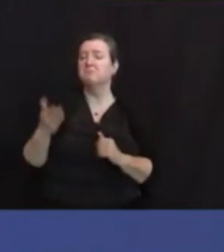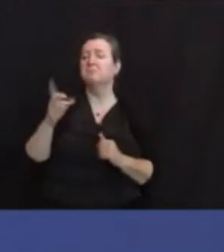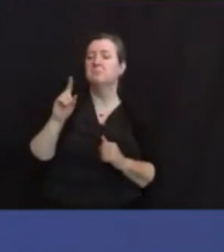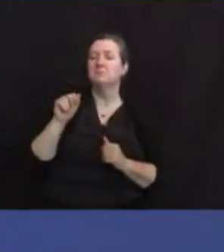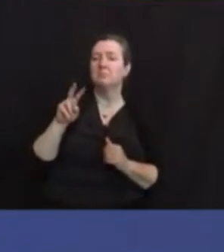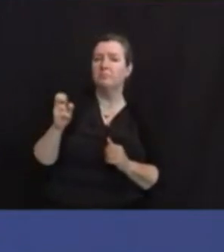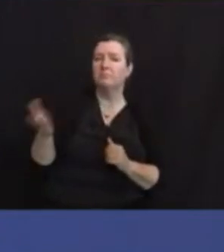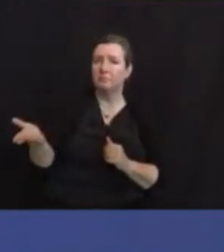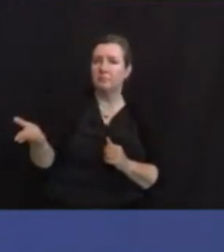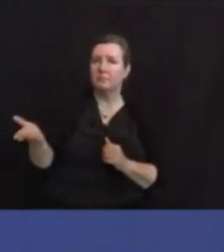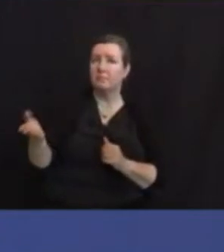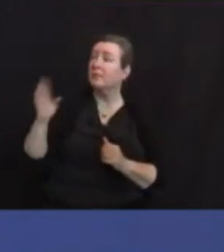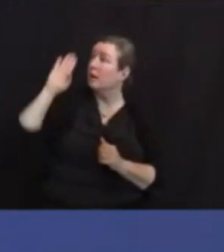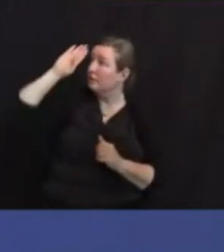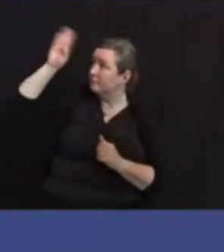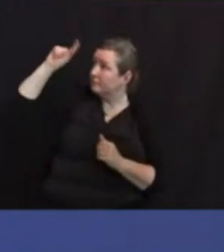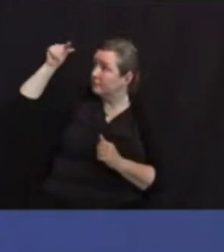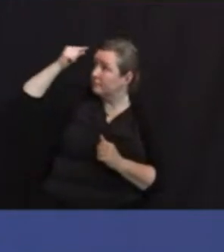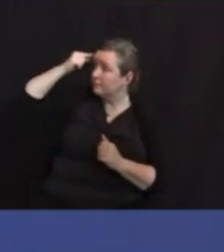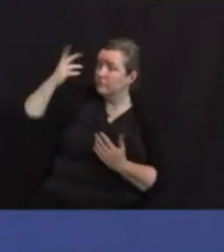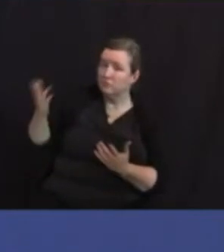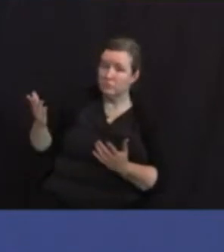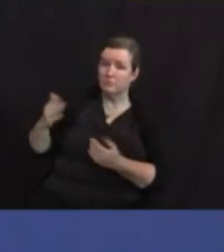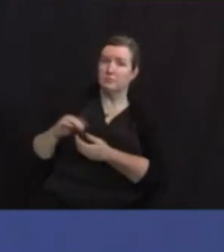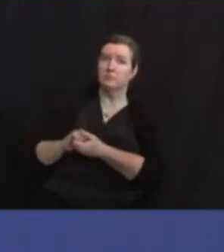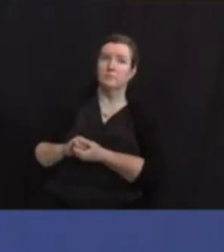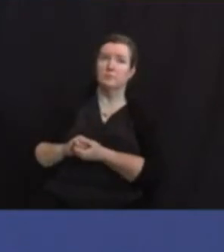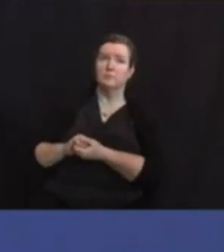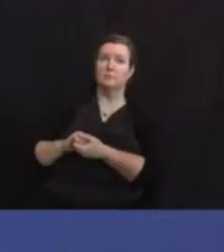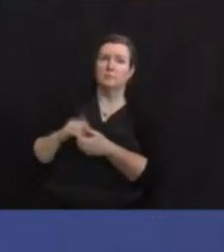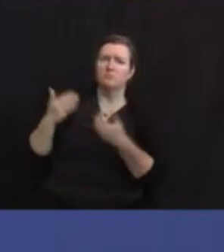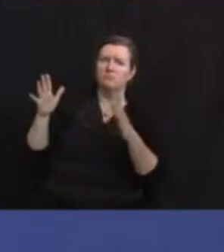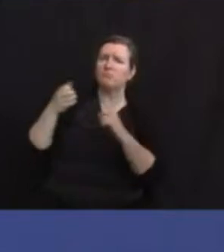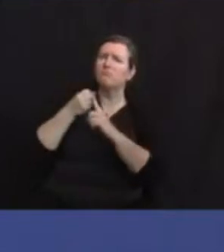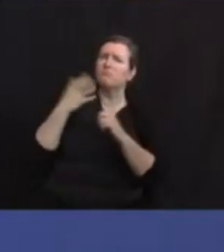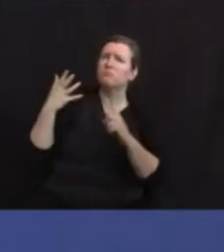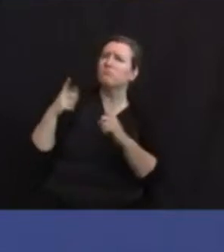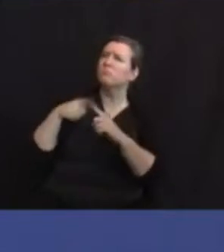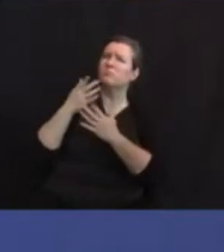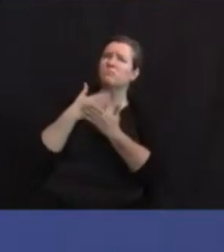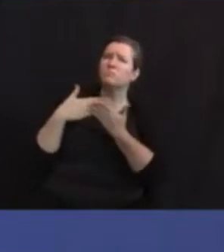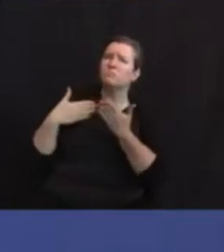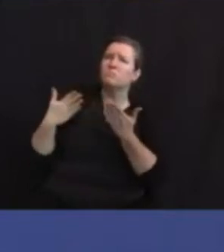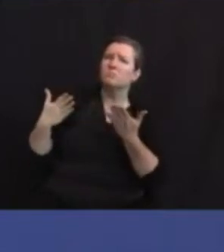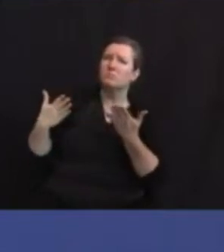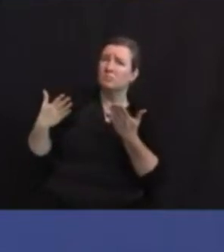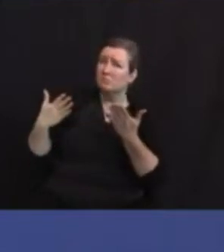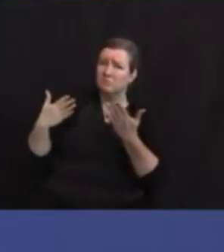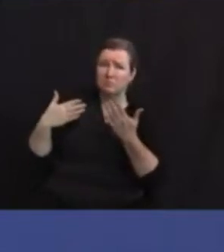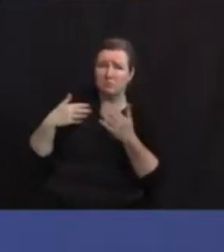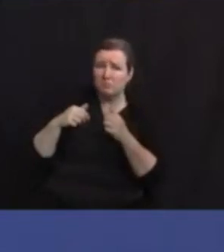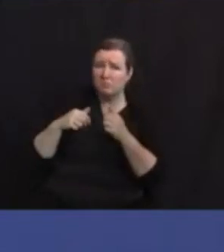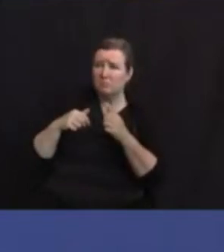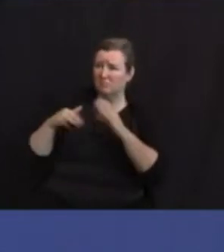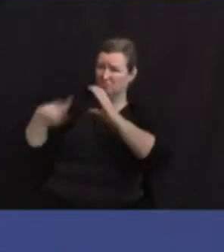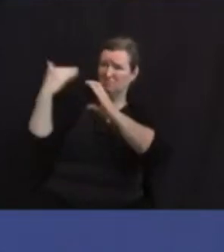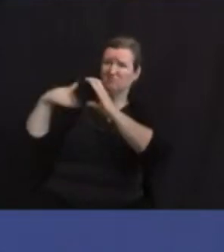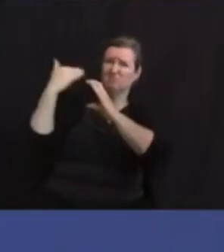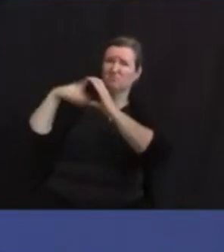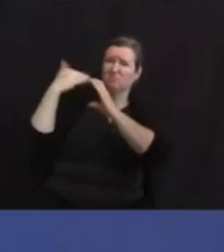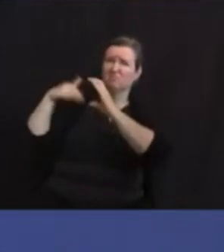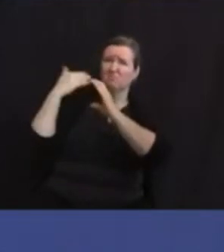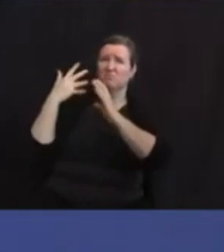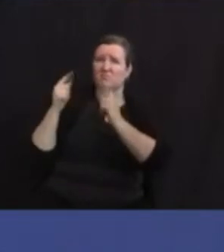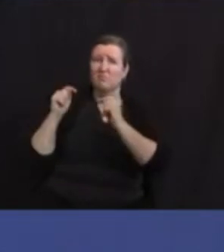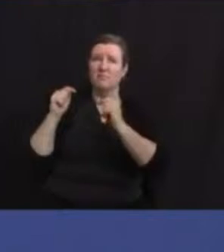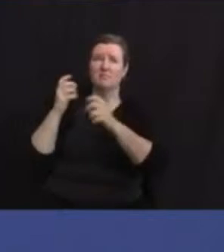Hi, Governor. You guys covered some of this, but we are continually swamped with emails from people trying to get a second